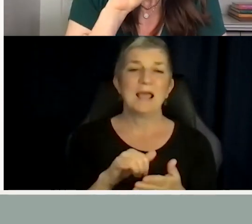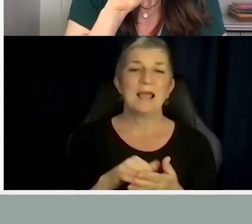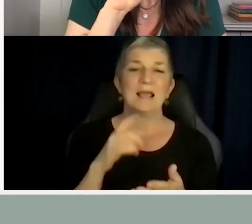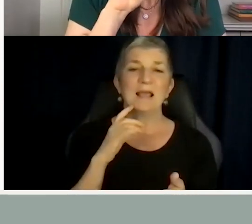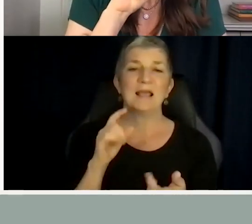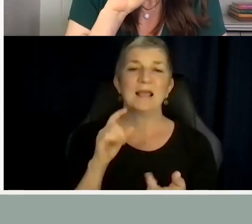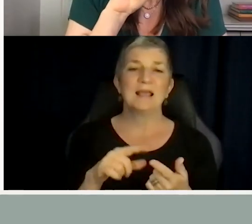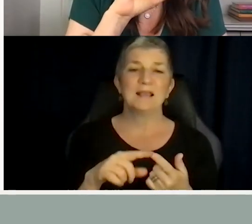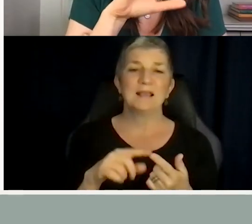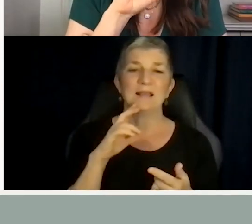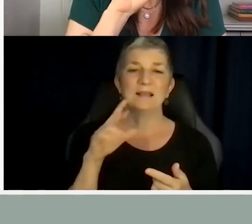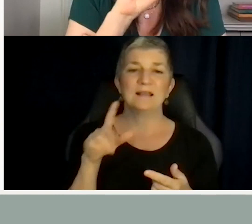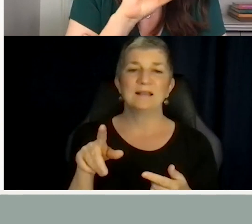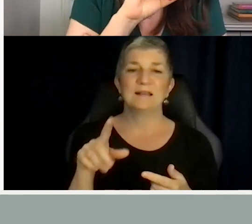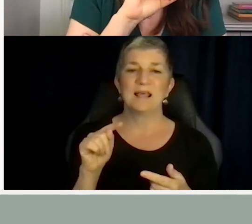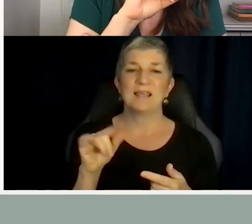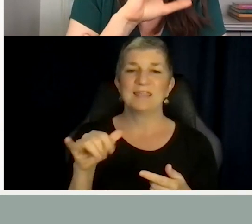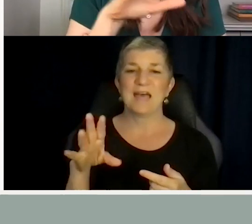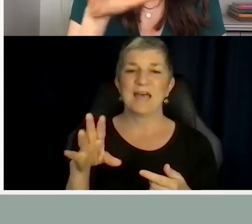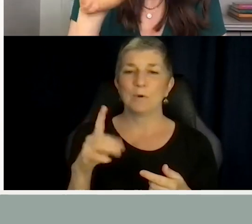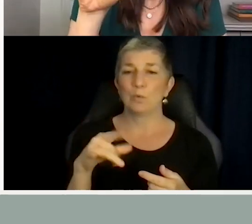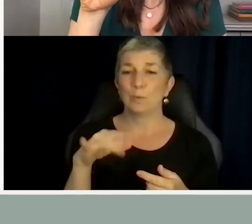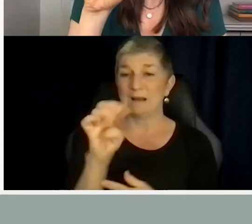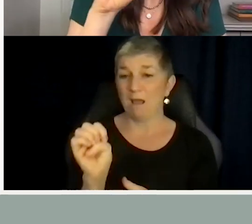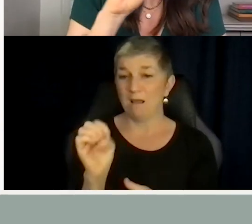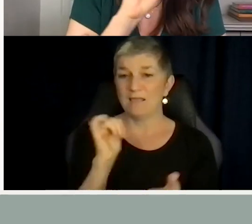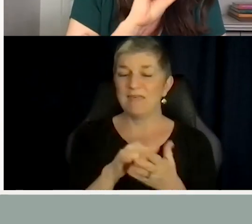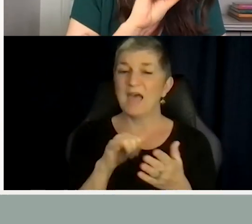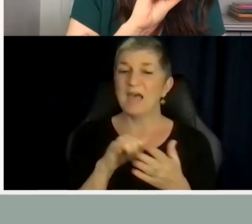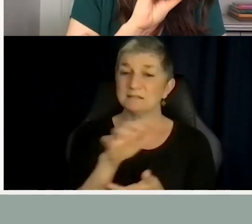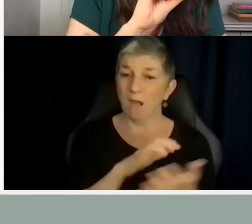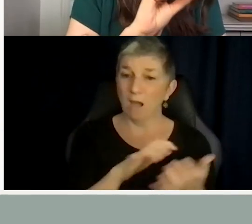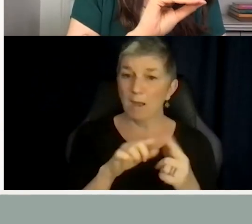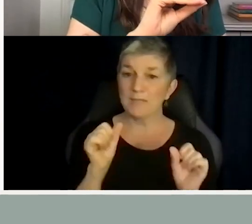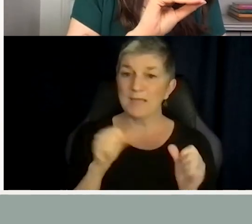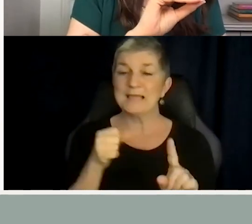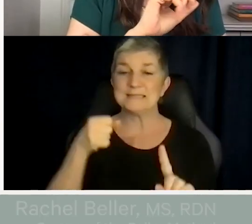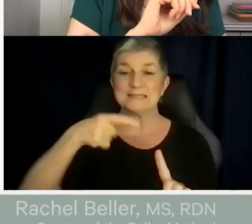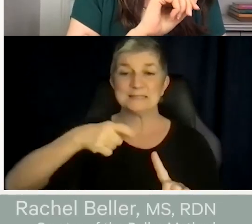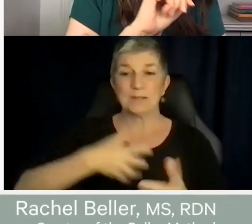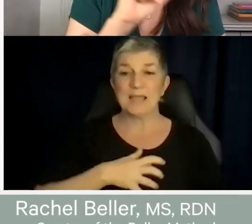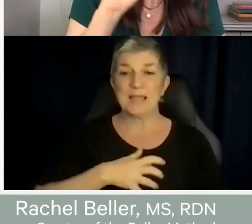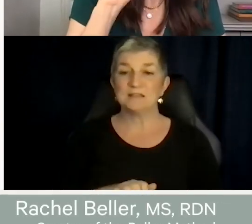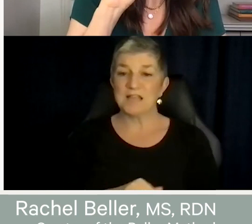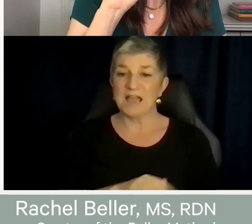it, which is a compound that can help stimulate digestion.